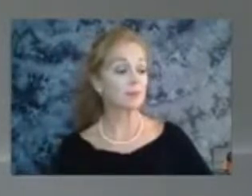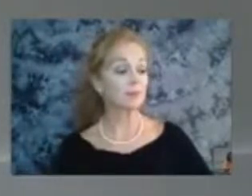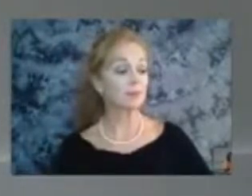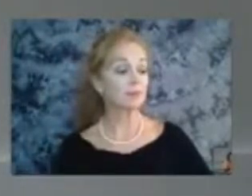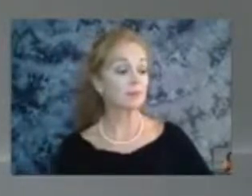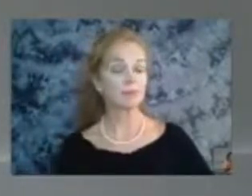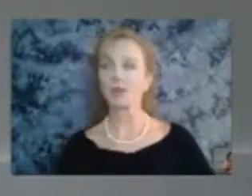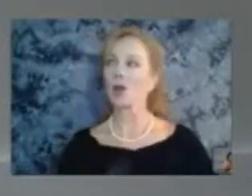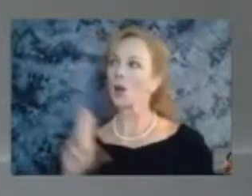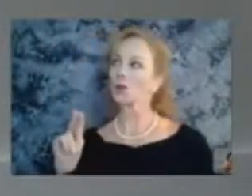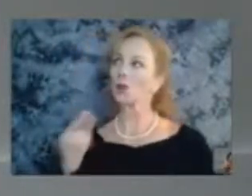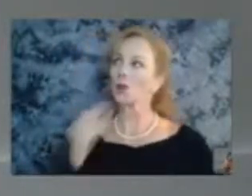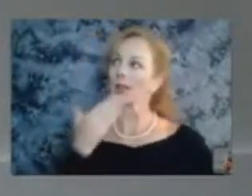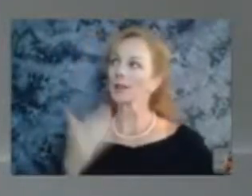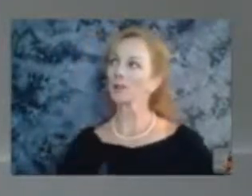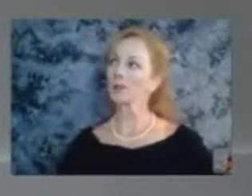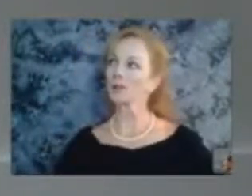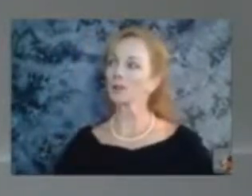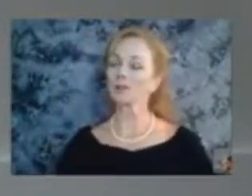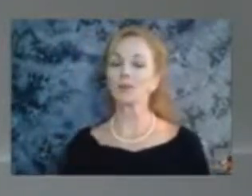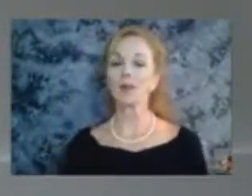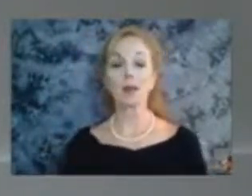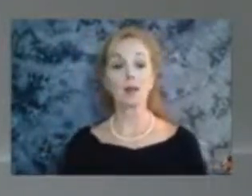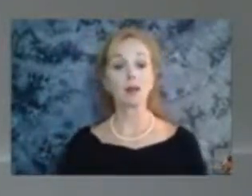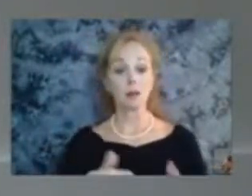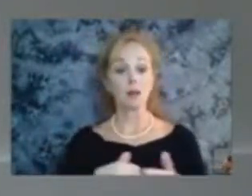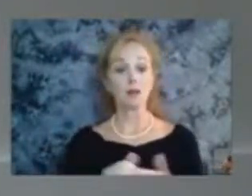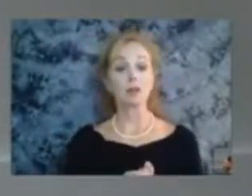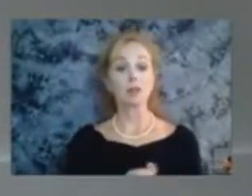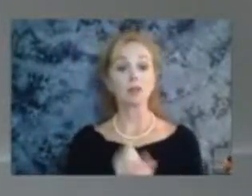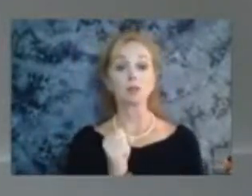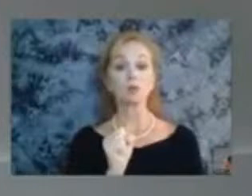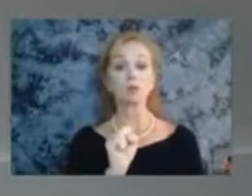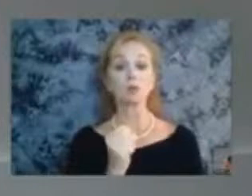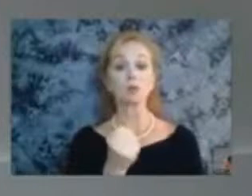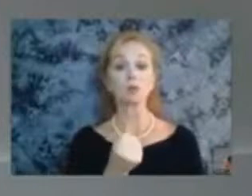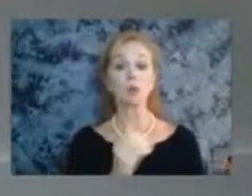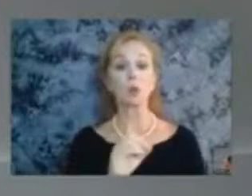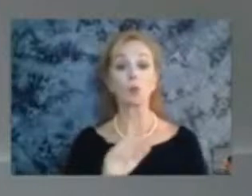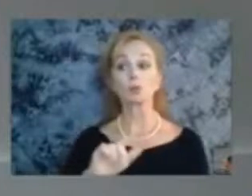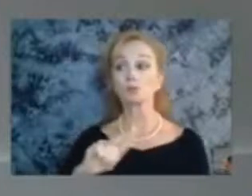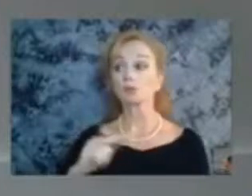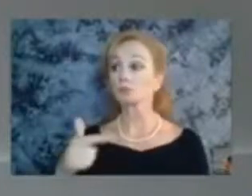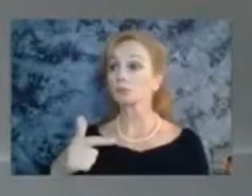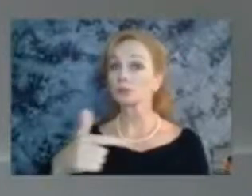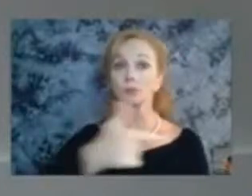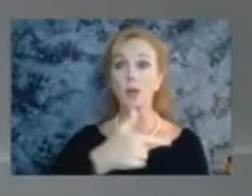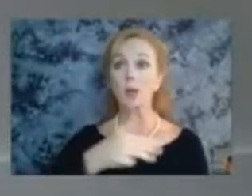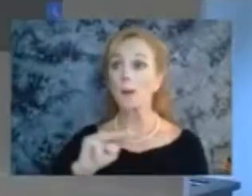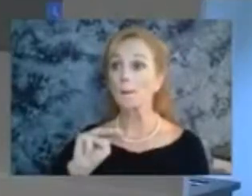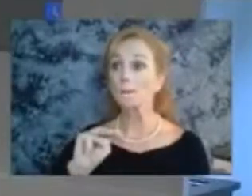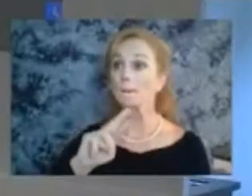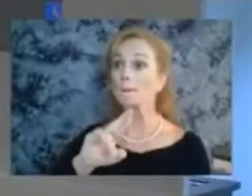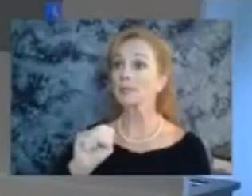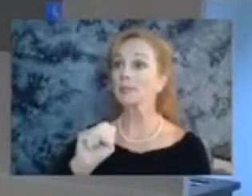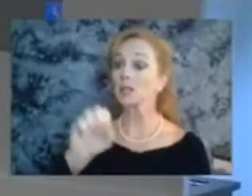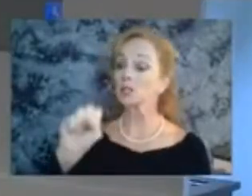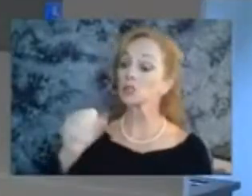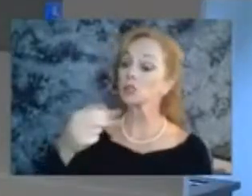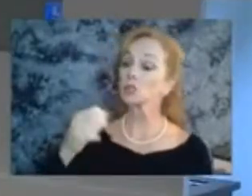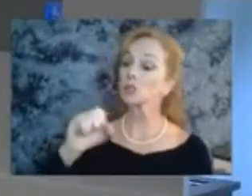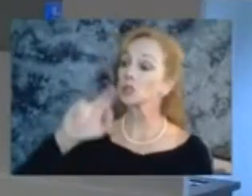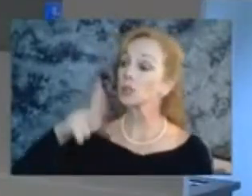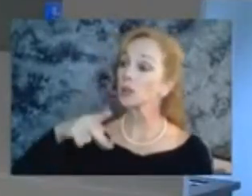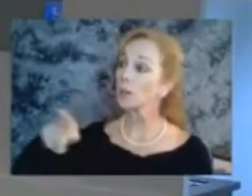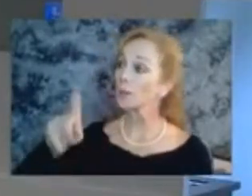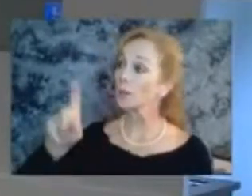No, thank you. All right. So let me go around. Ms. Shipp, do you have any questions? I just wanted